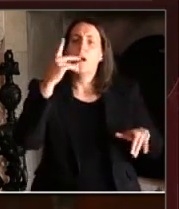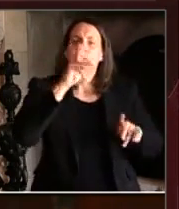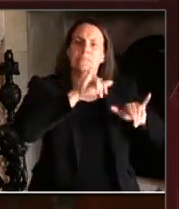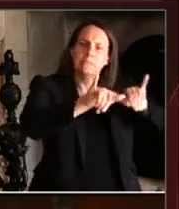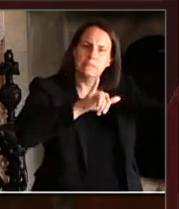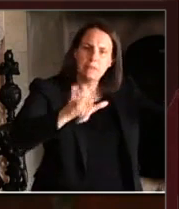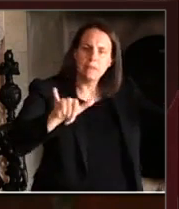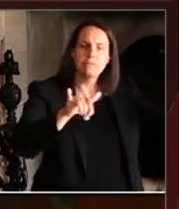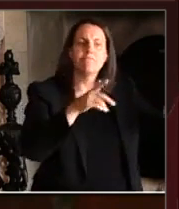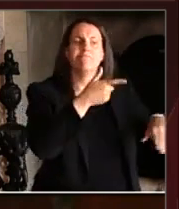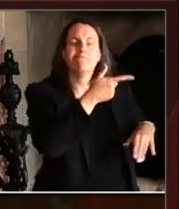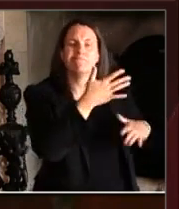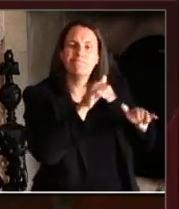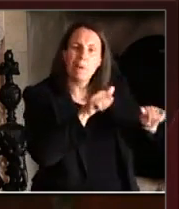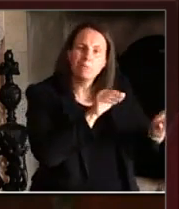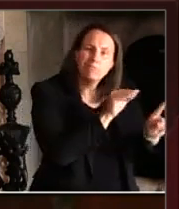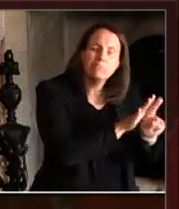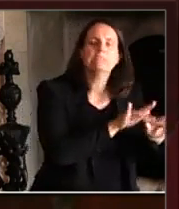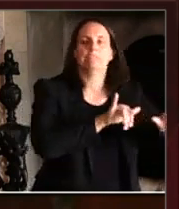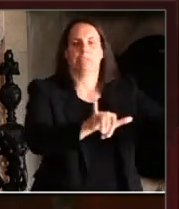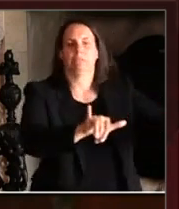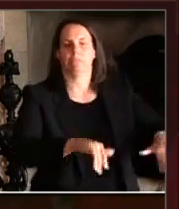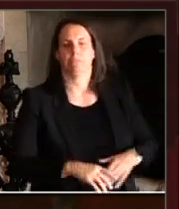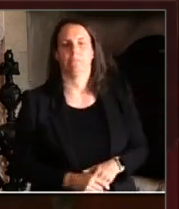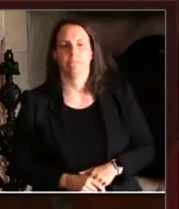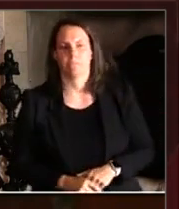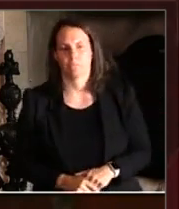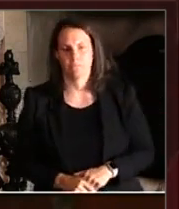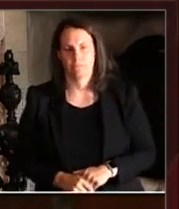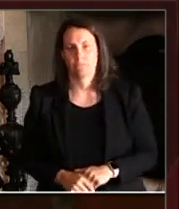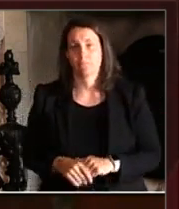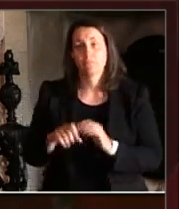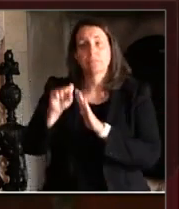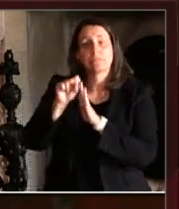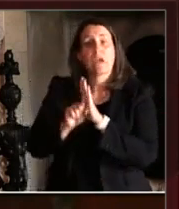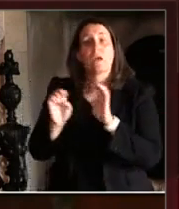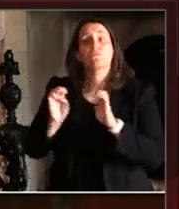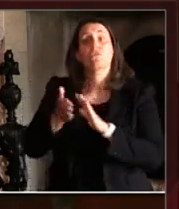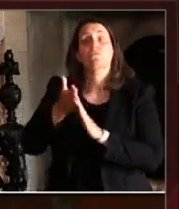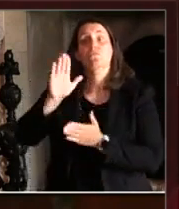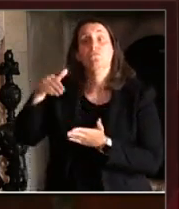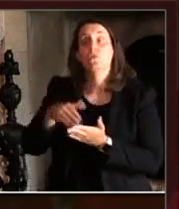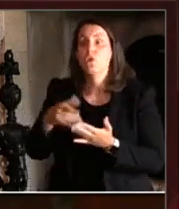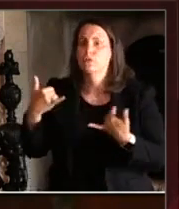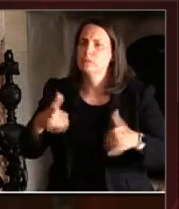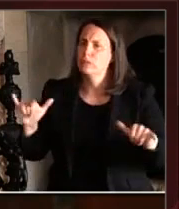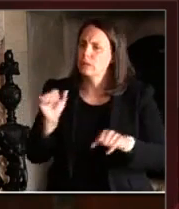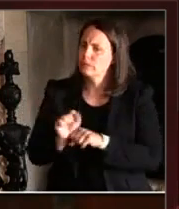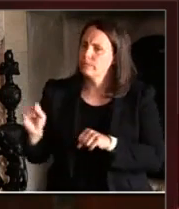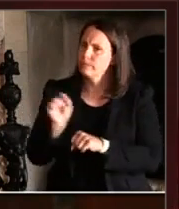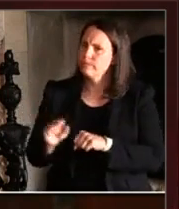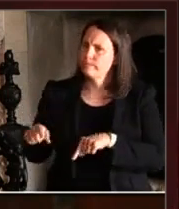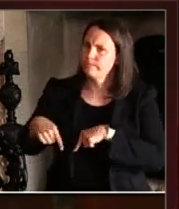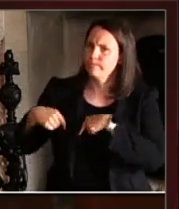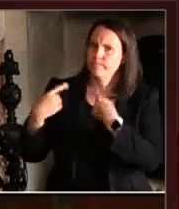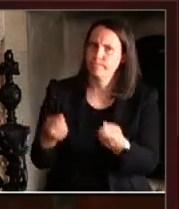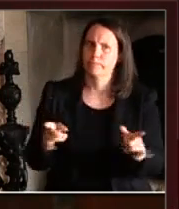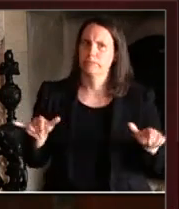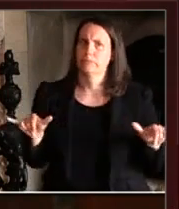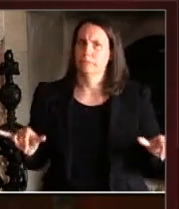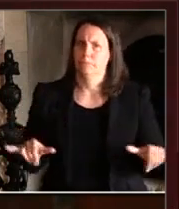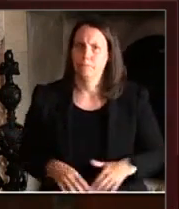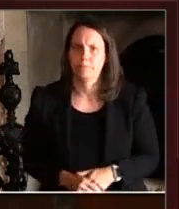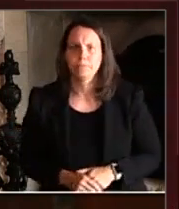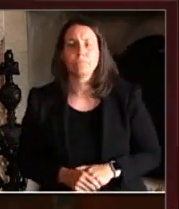moves forward, they are continuing to take steps to ensure the safe reopening of Wisconsin and to prepare for any future